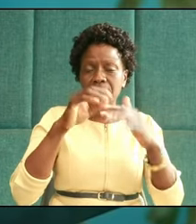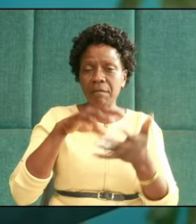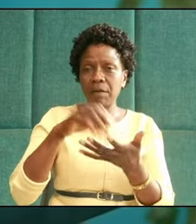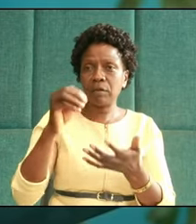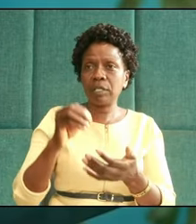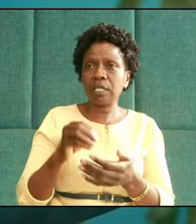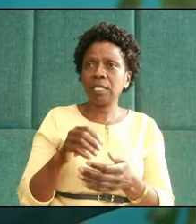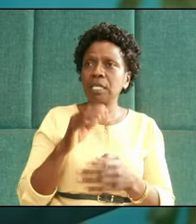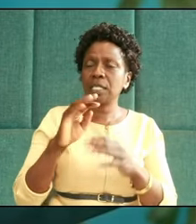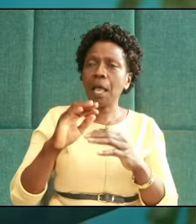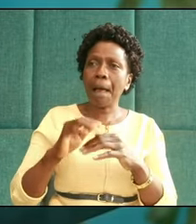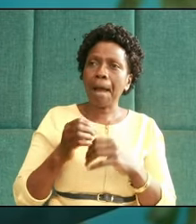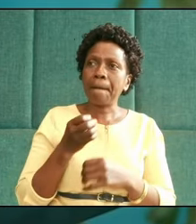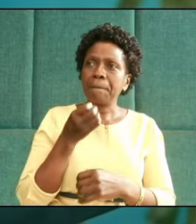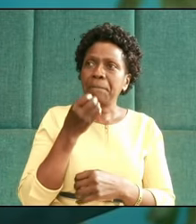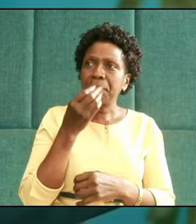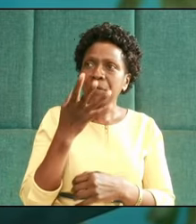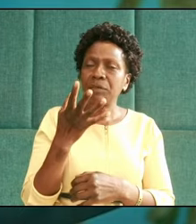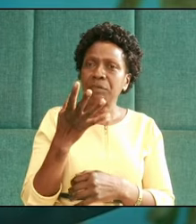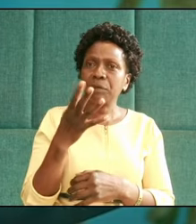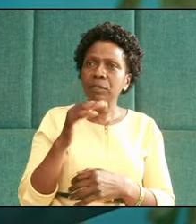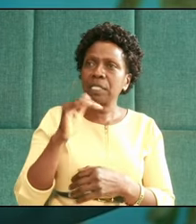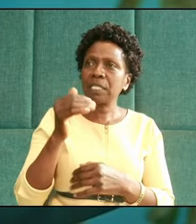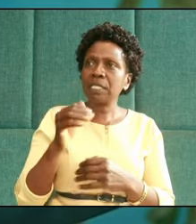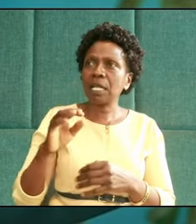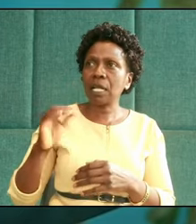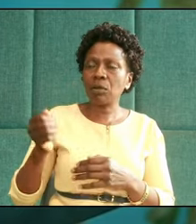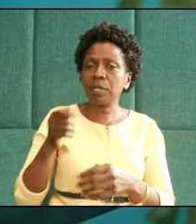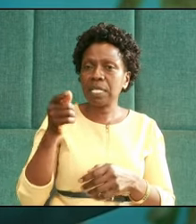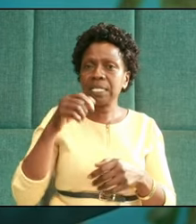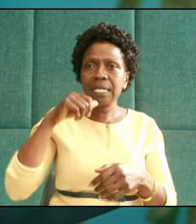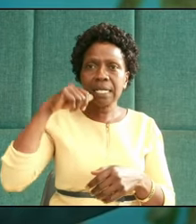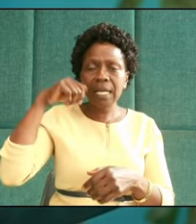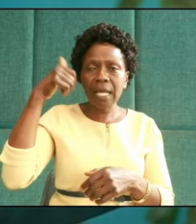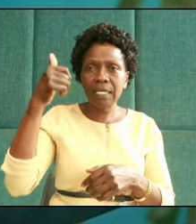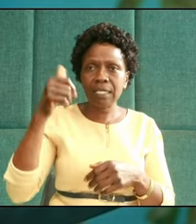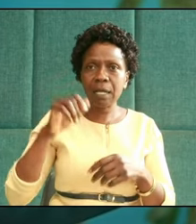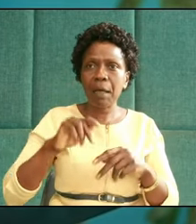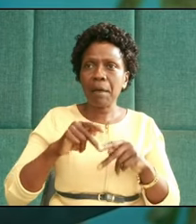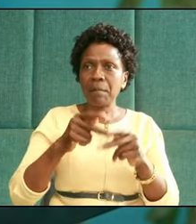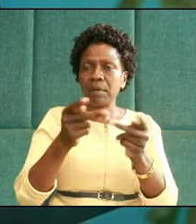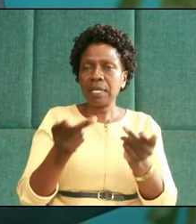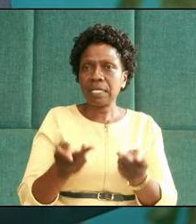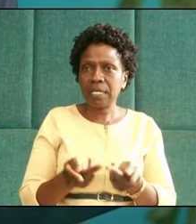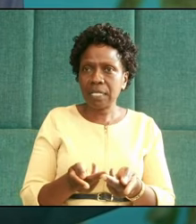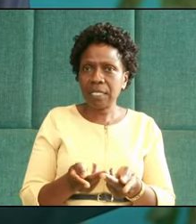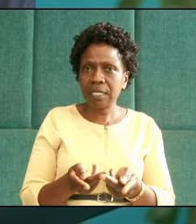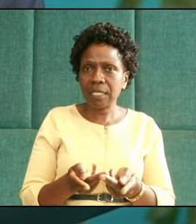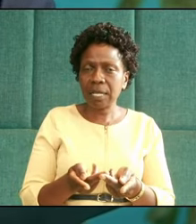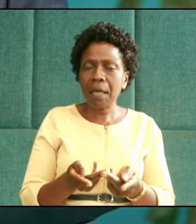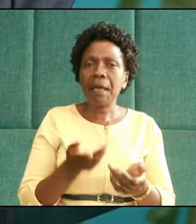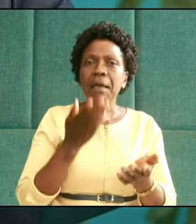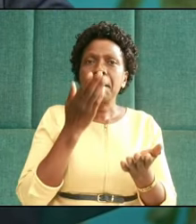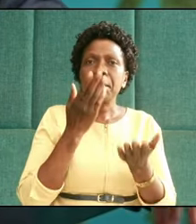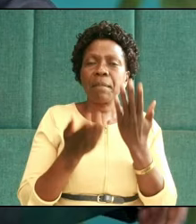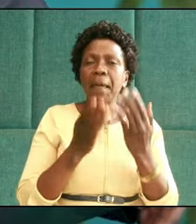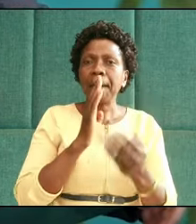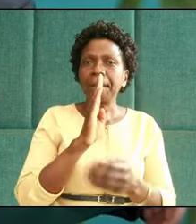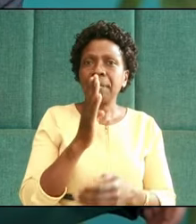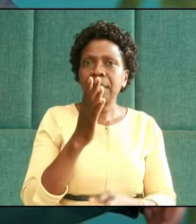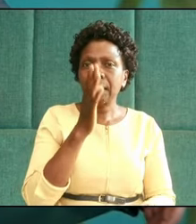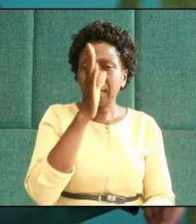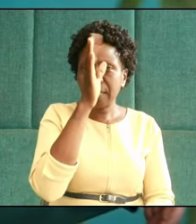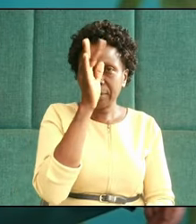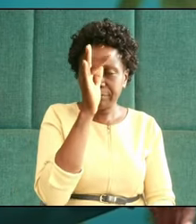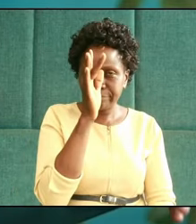that those nice places can be very deceptive. Cities